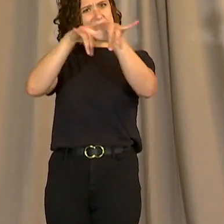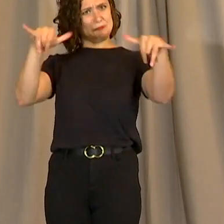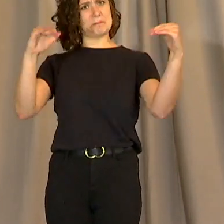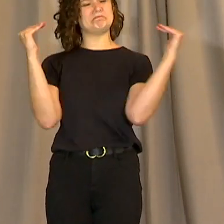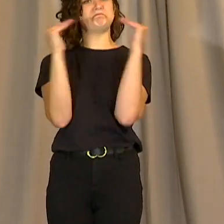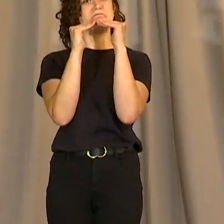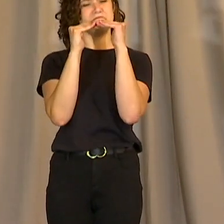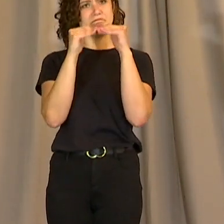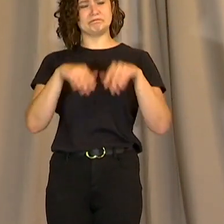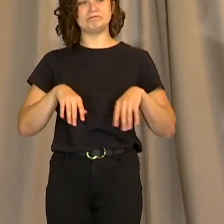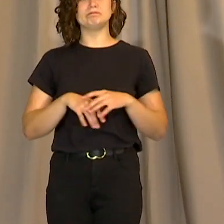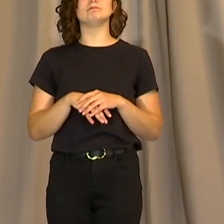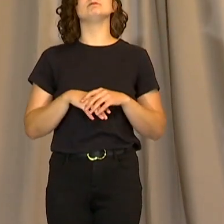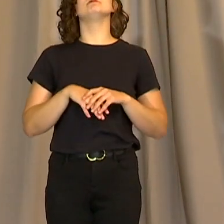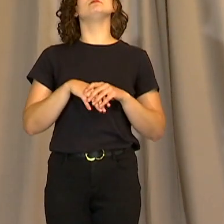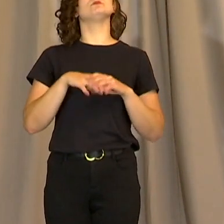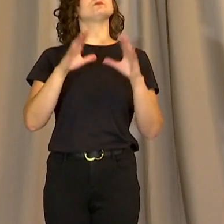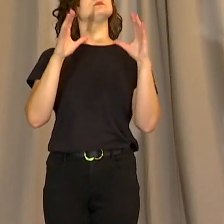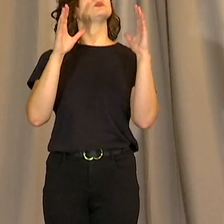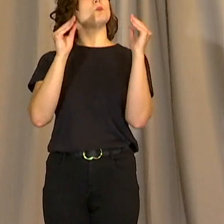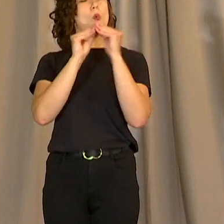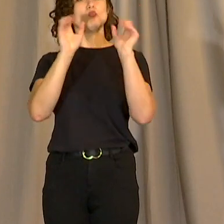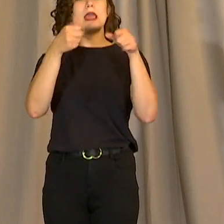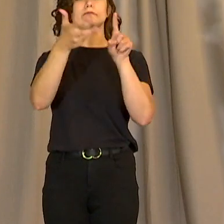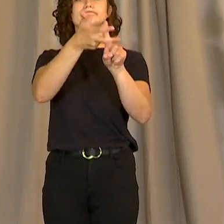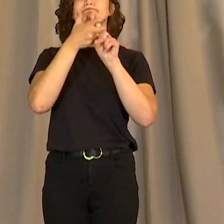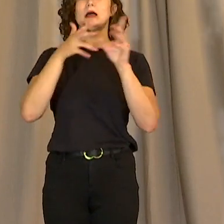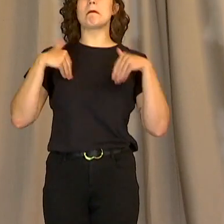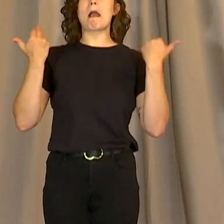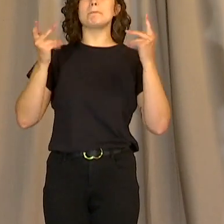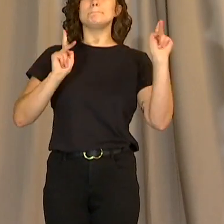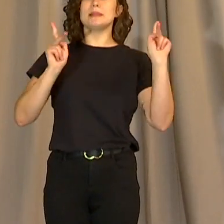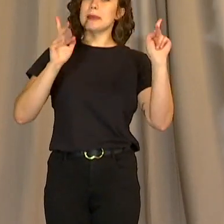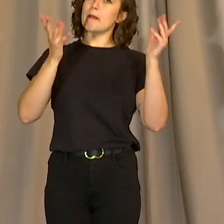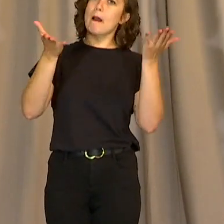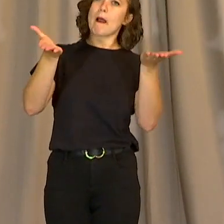people into STEM to be thinking about